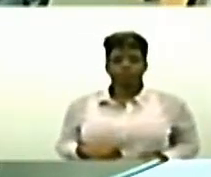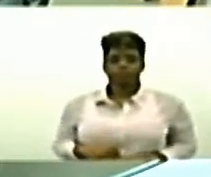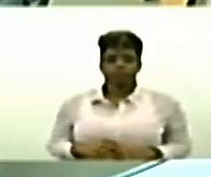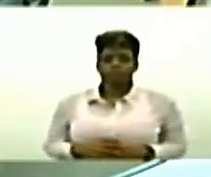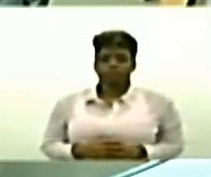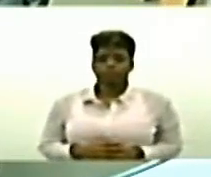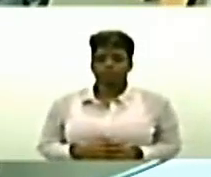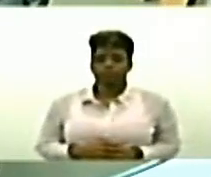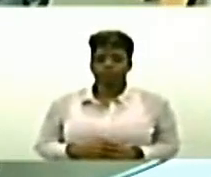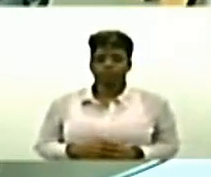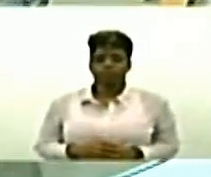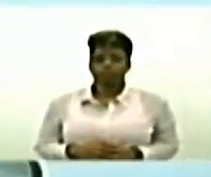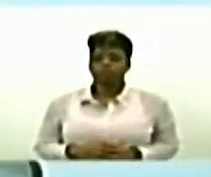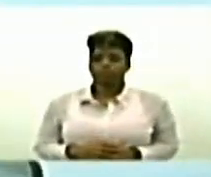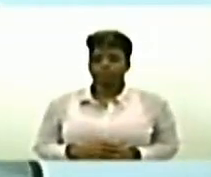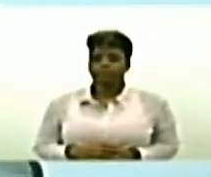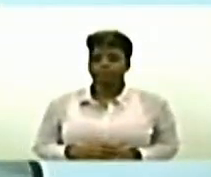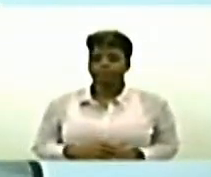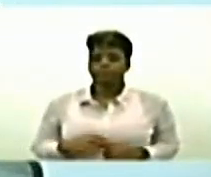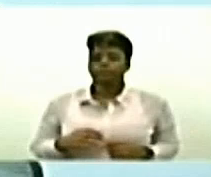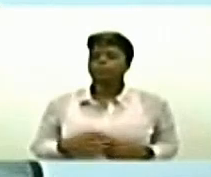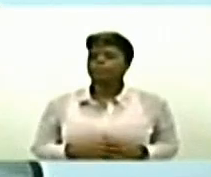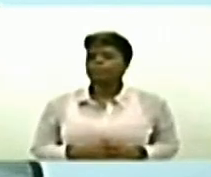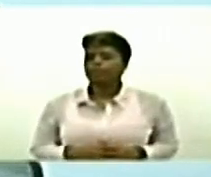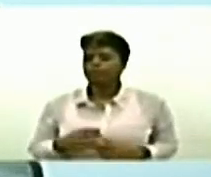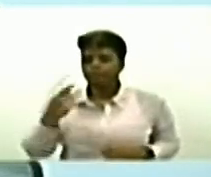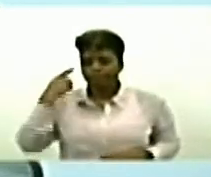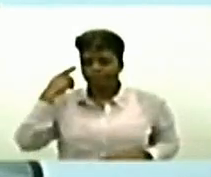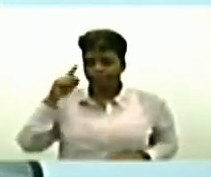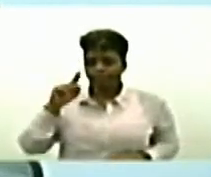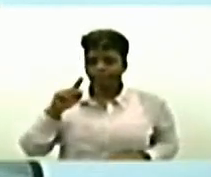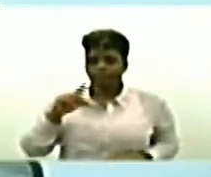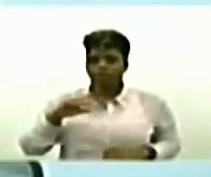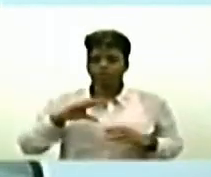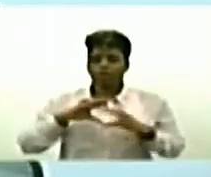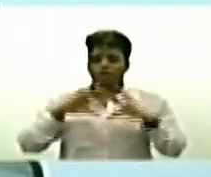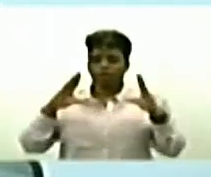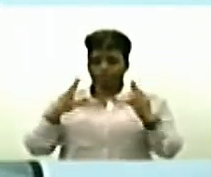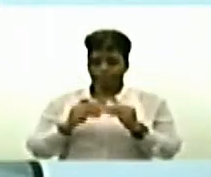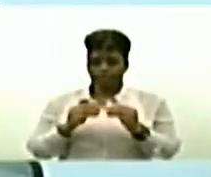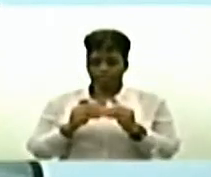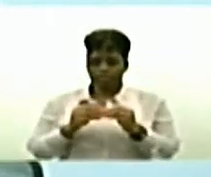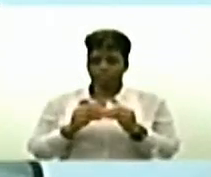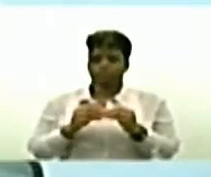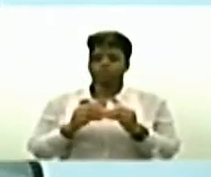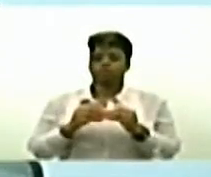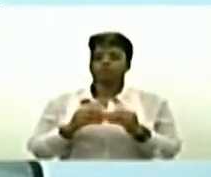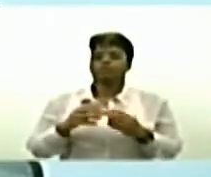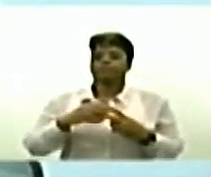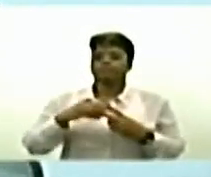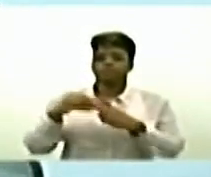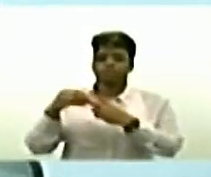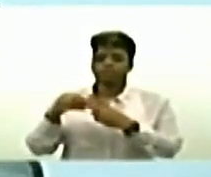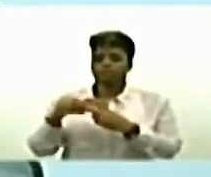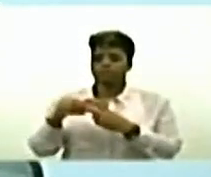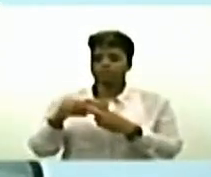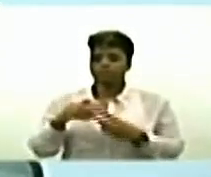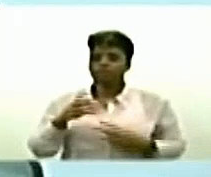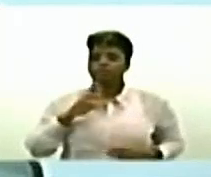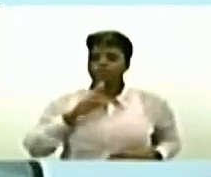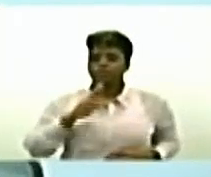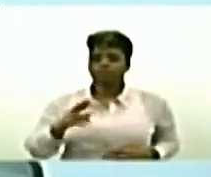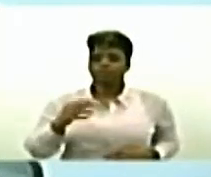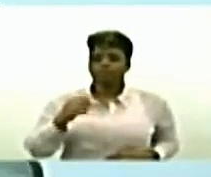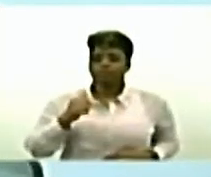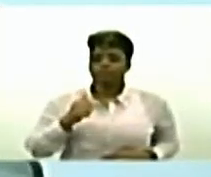President. Mr. President, the nominations for Committee of Selection are